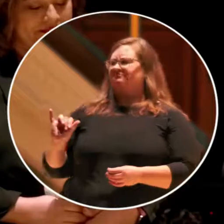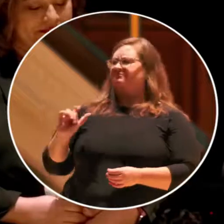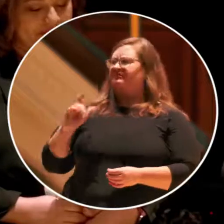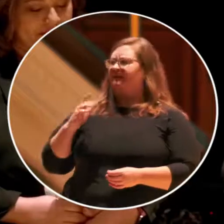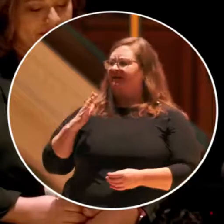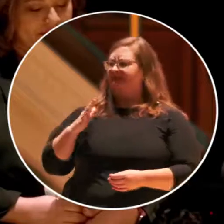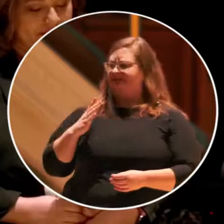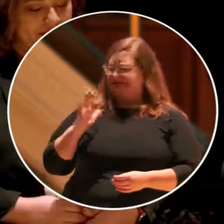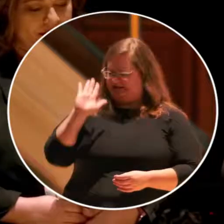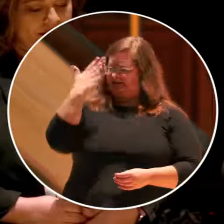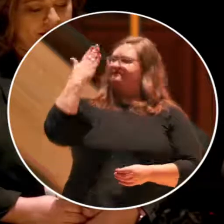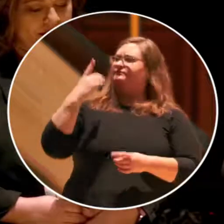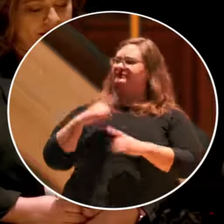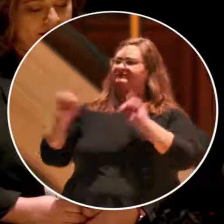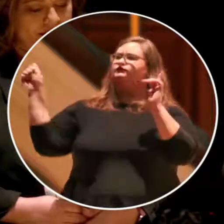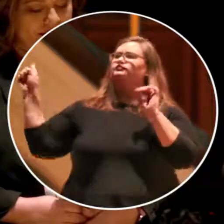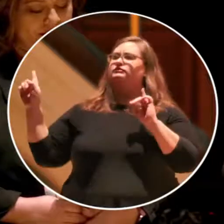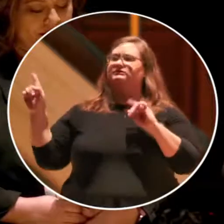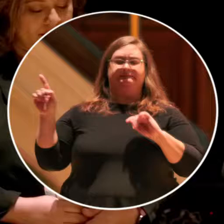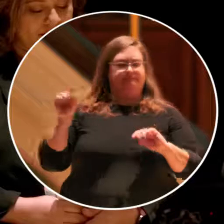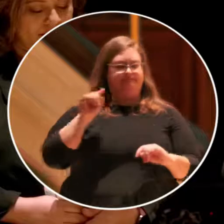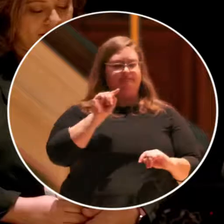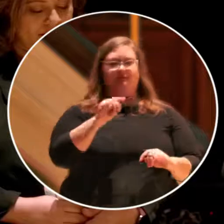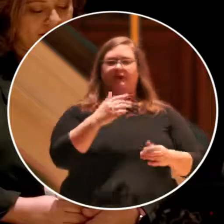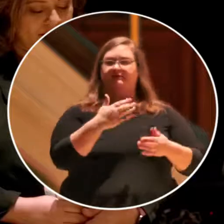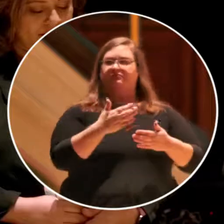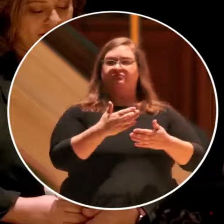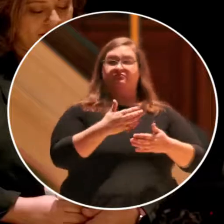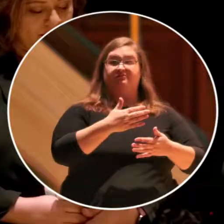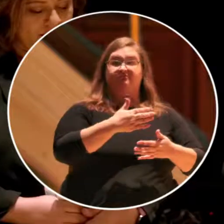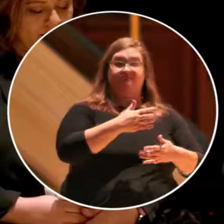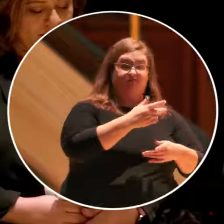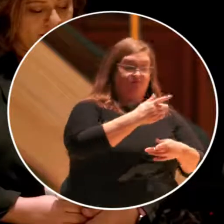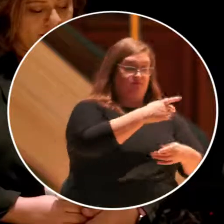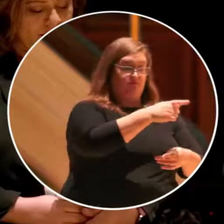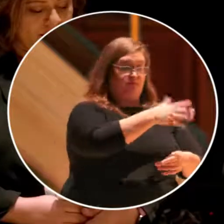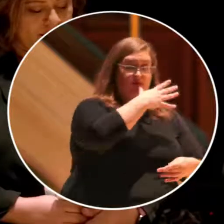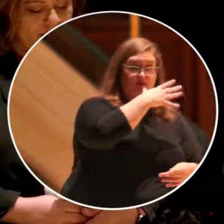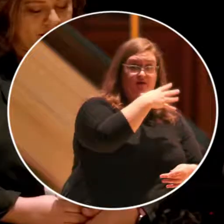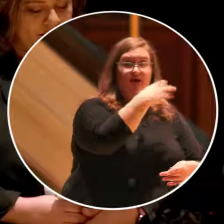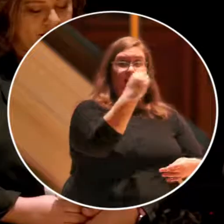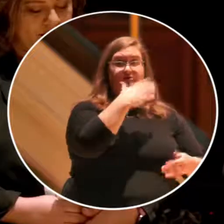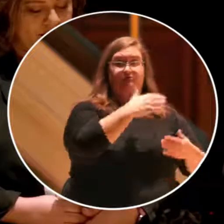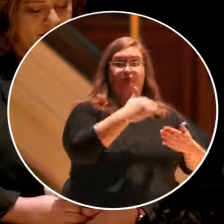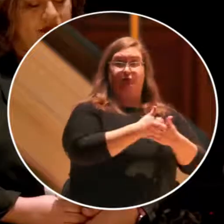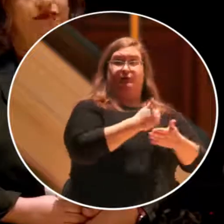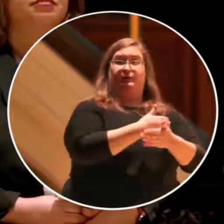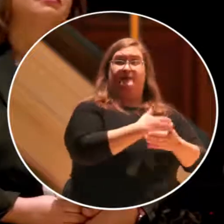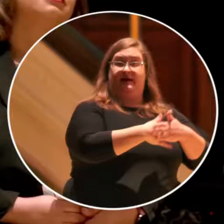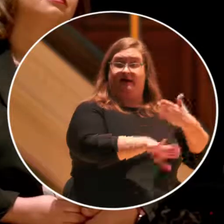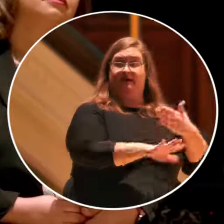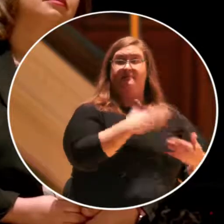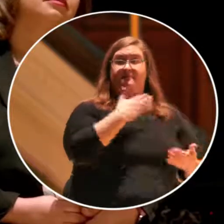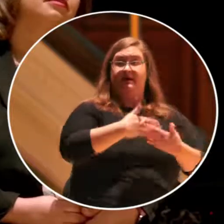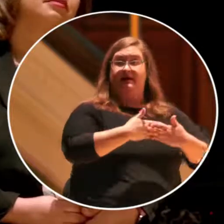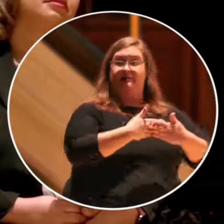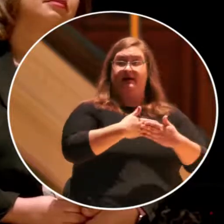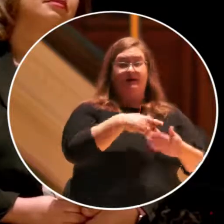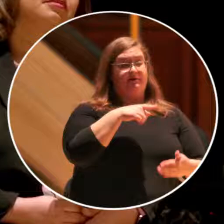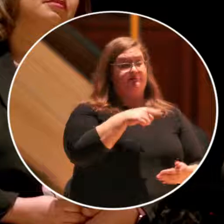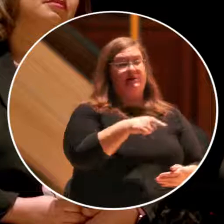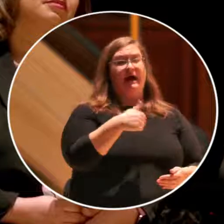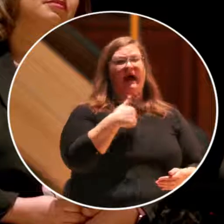I didn't know her. She didn't know me. But somehow I felt as if I knew her, even loved